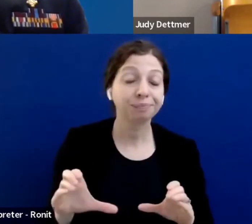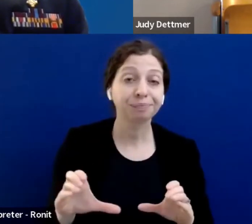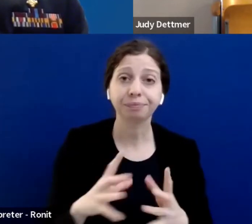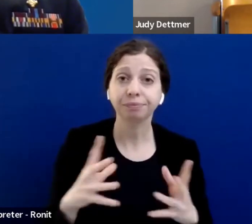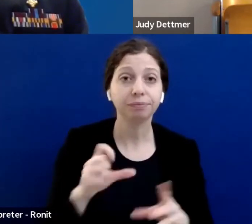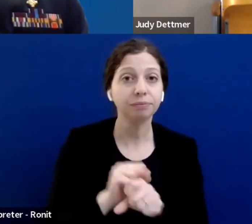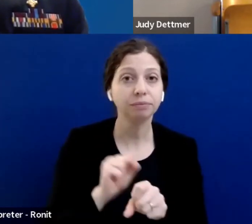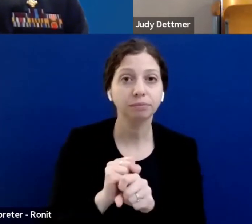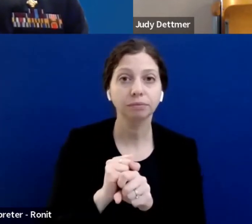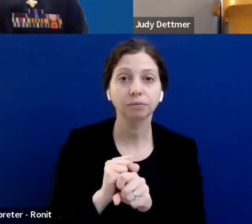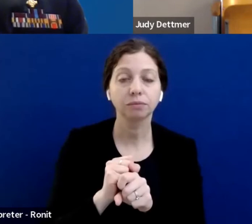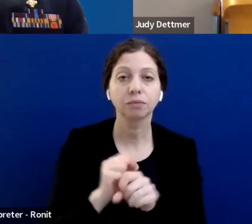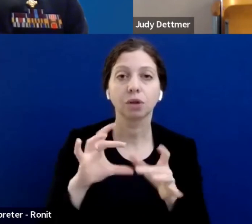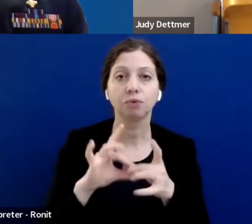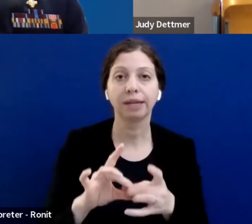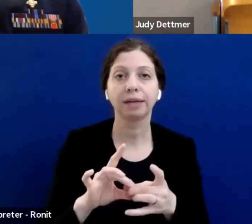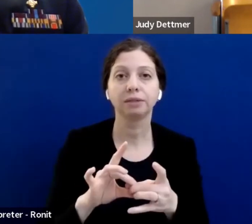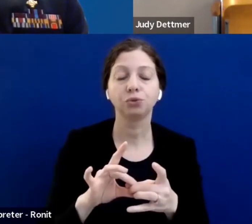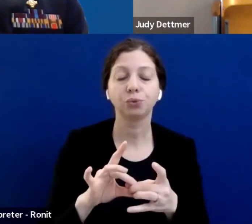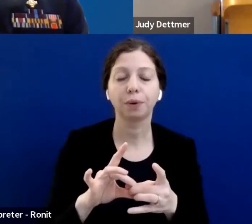work related to,